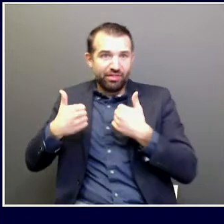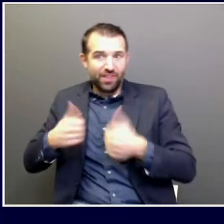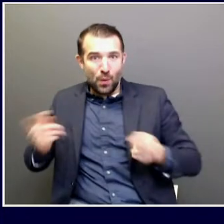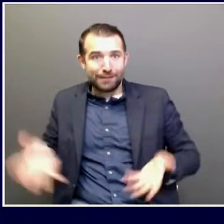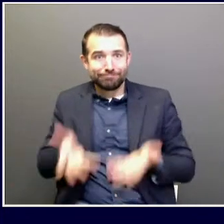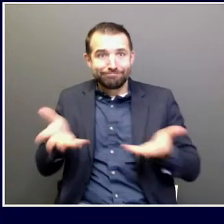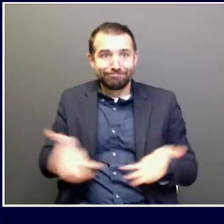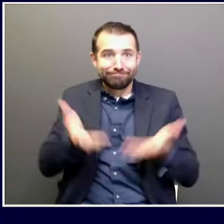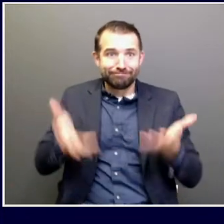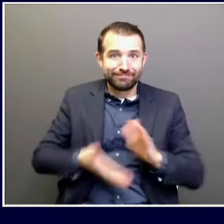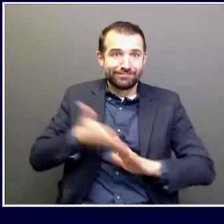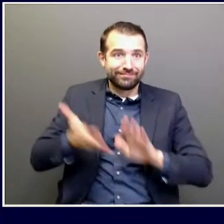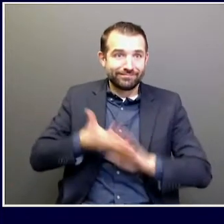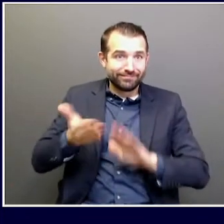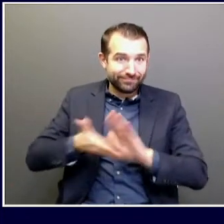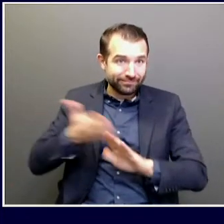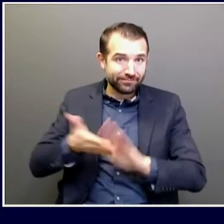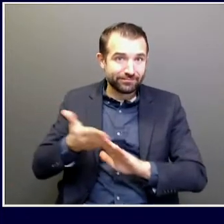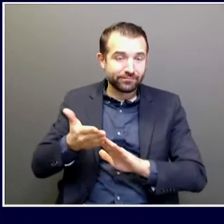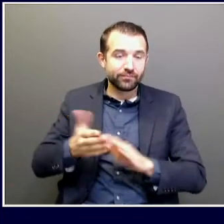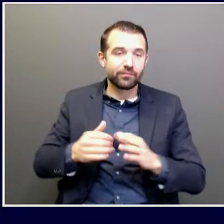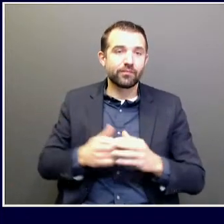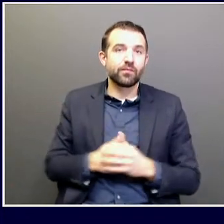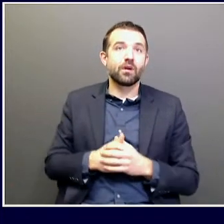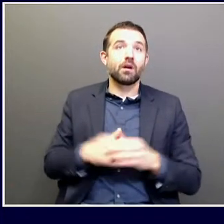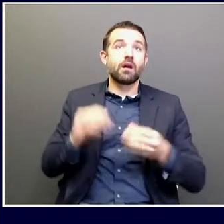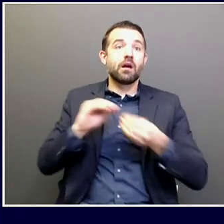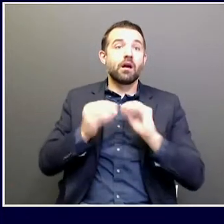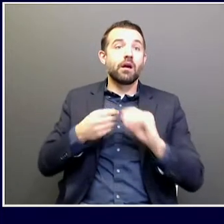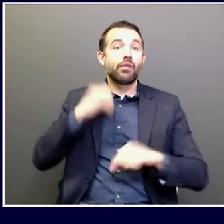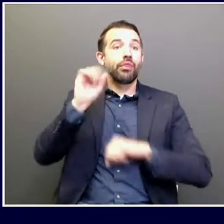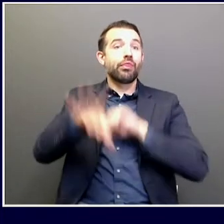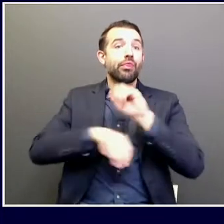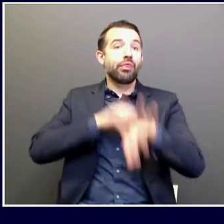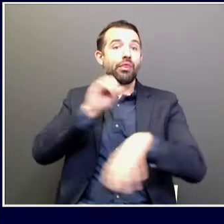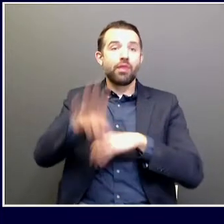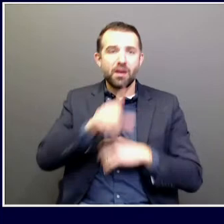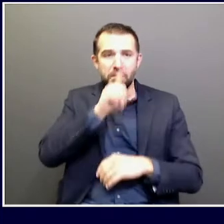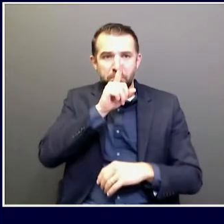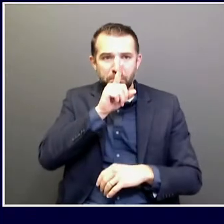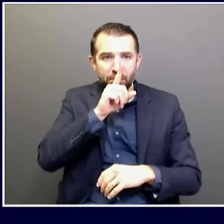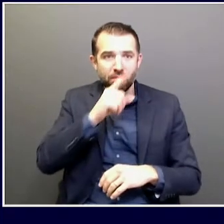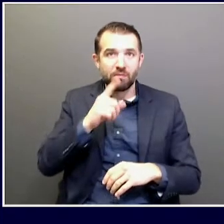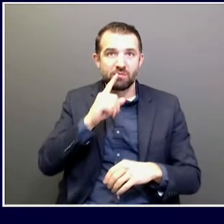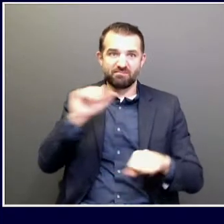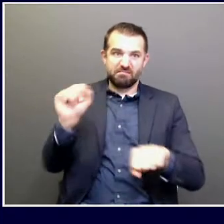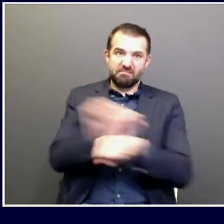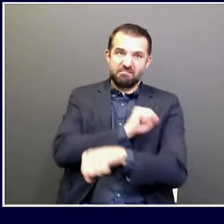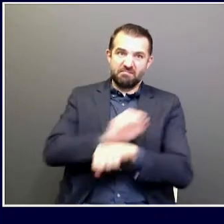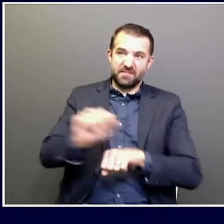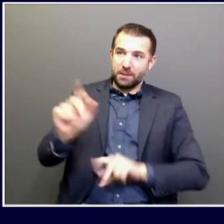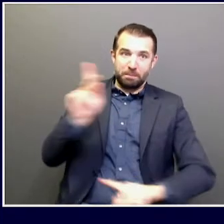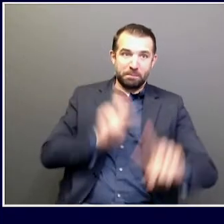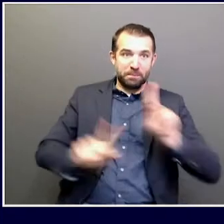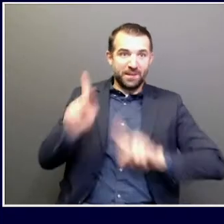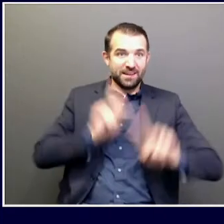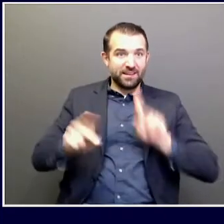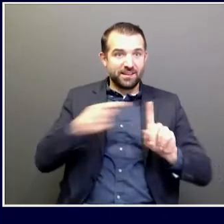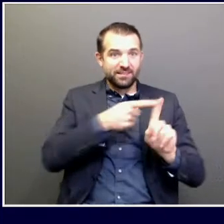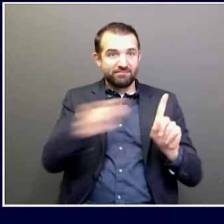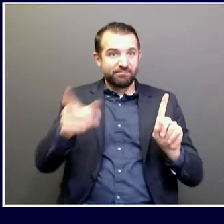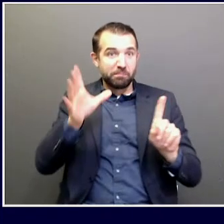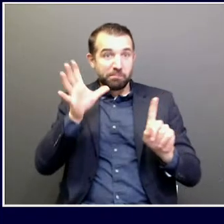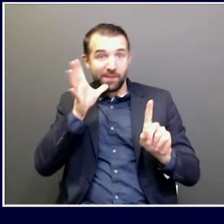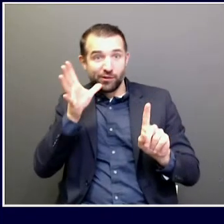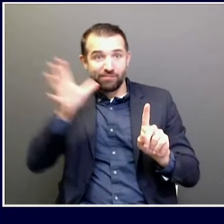These aren't just statistics. They're not merely numbers on a page. These are fathers and mothers and children, sons and daughters, grandparents, neighbors, and